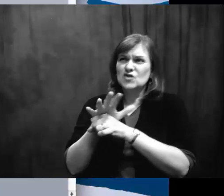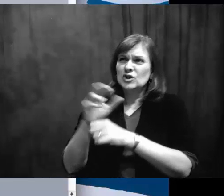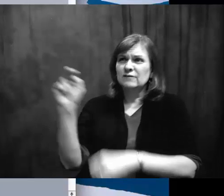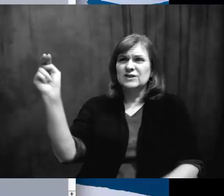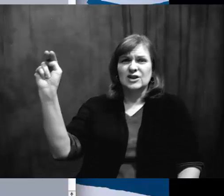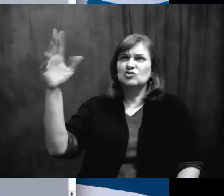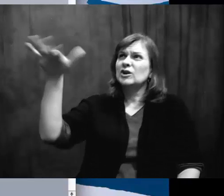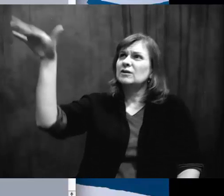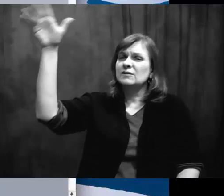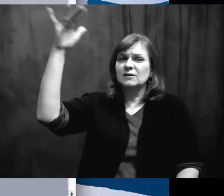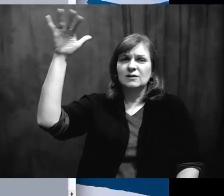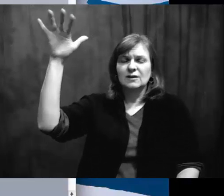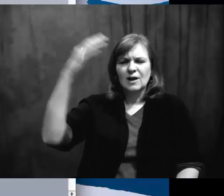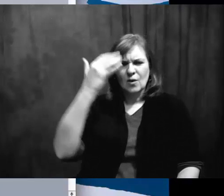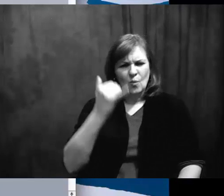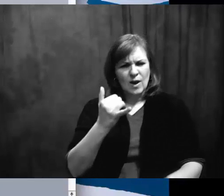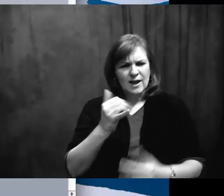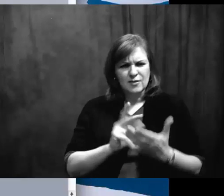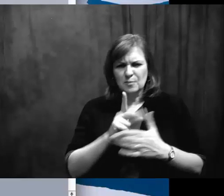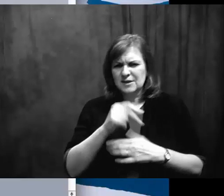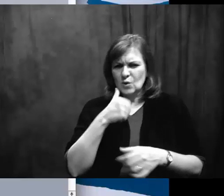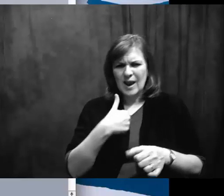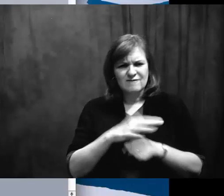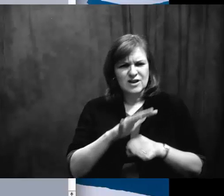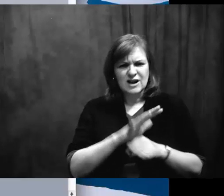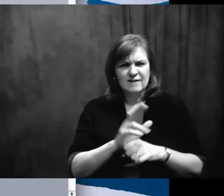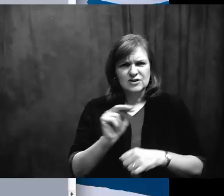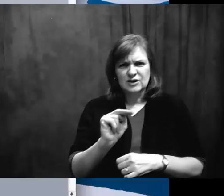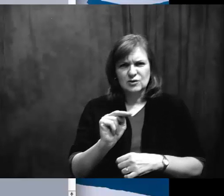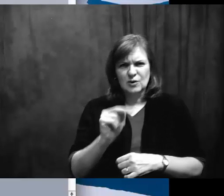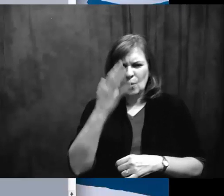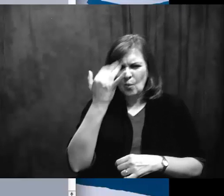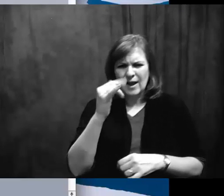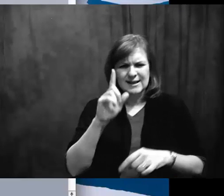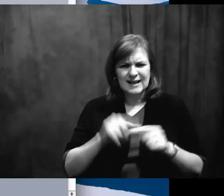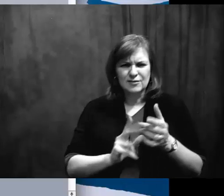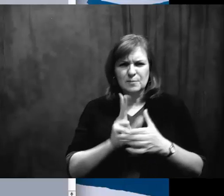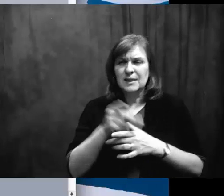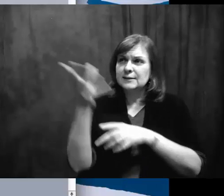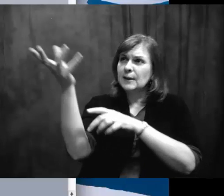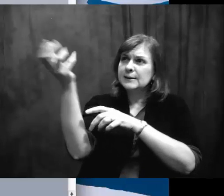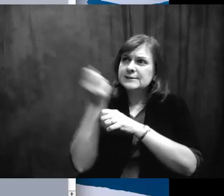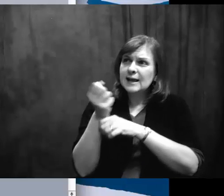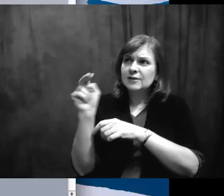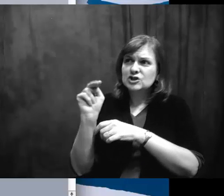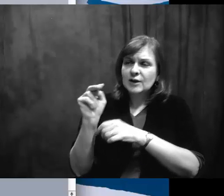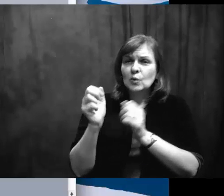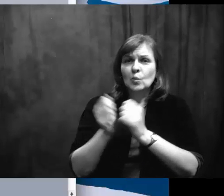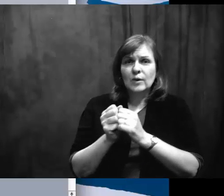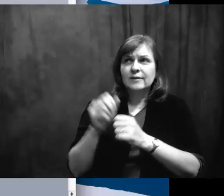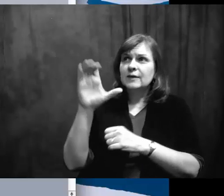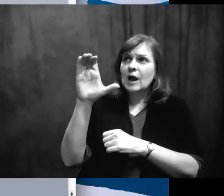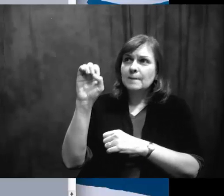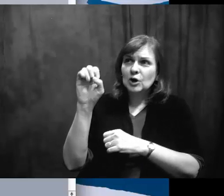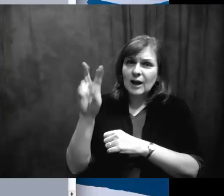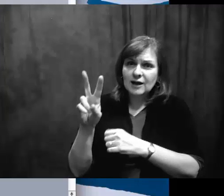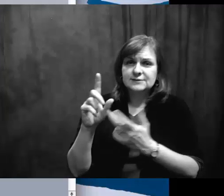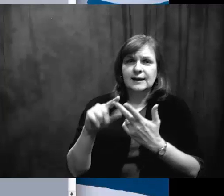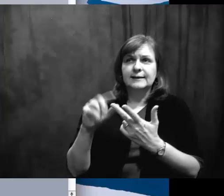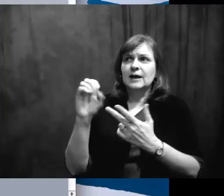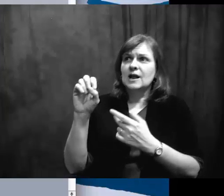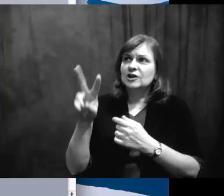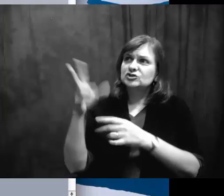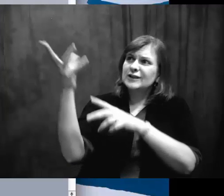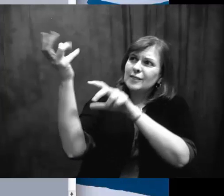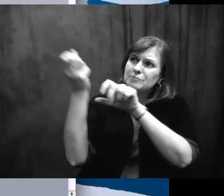nitrogen. So why is it that plants are nitrogen deficient? Don't they just take it out of the atmosphere with the carbon